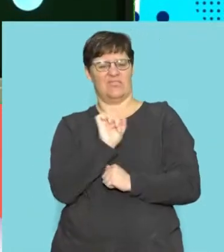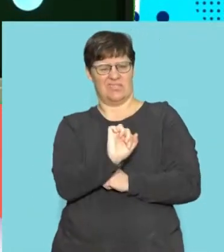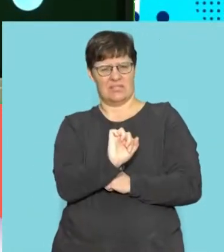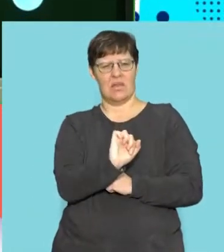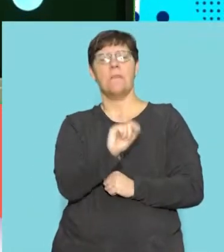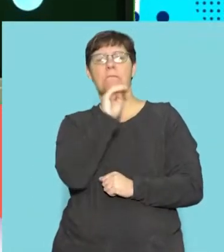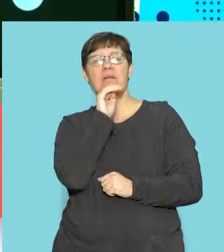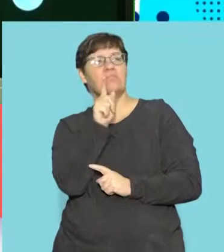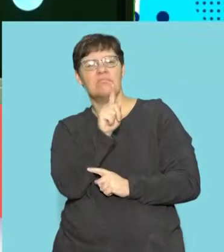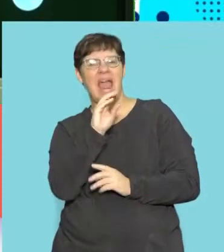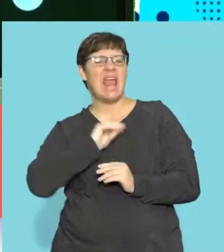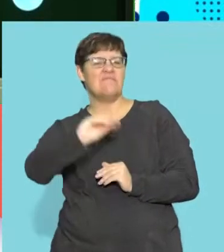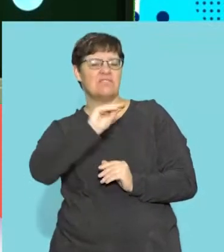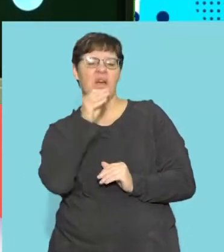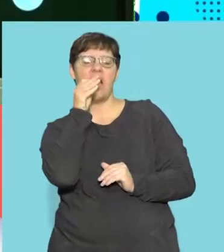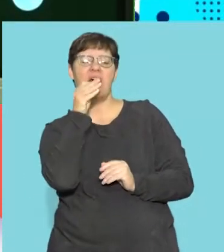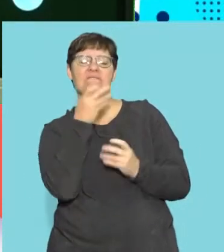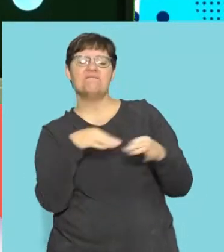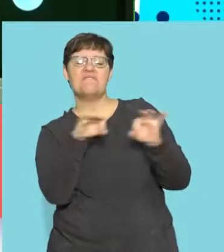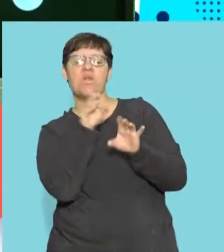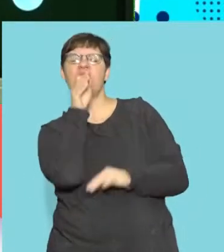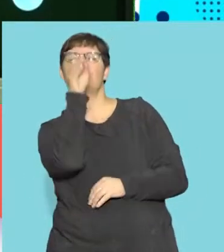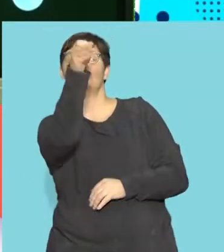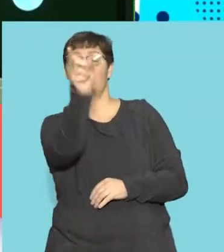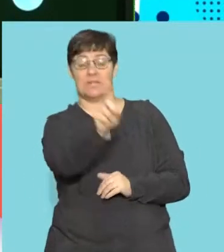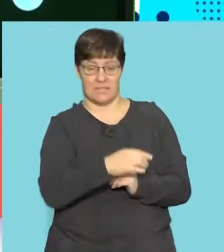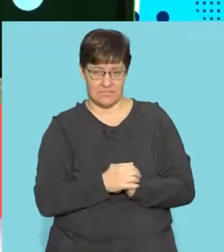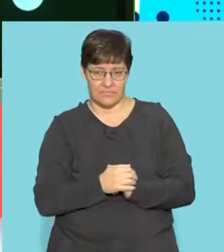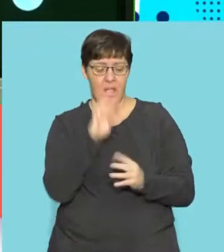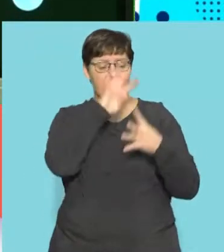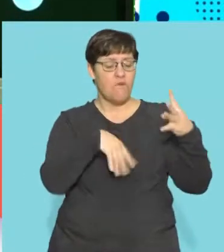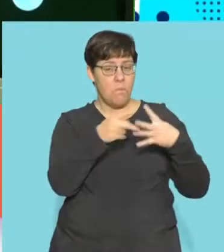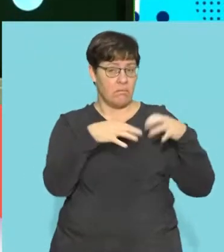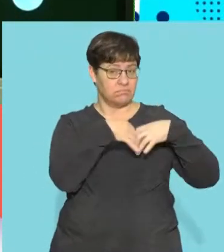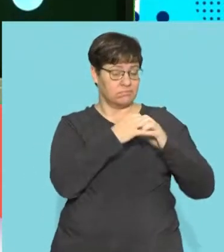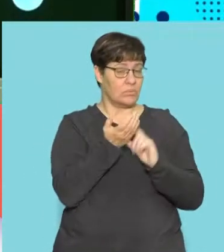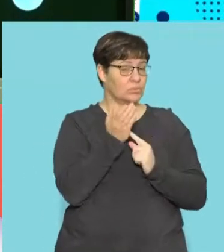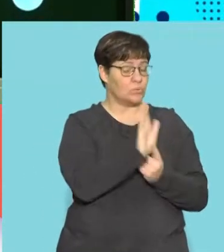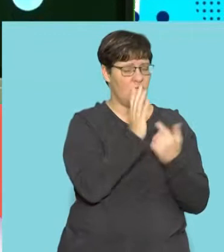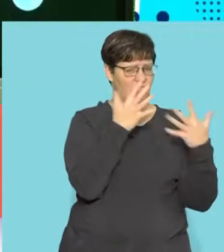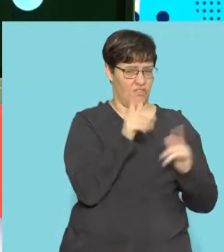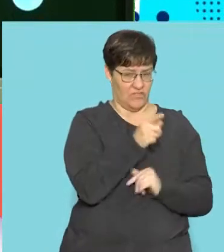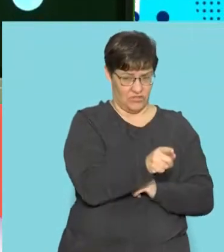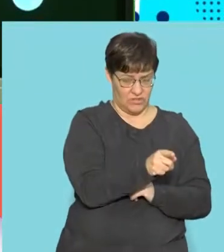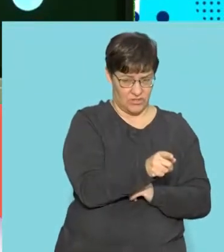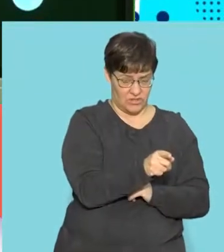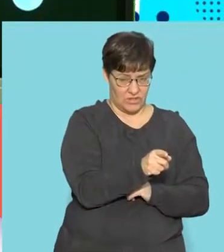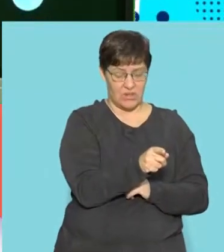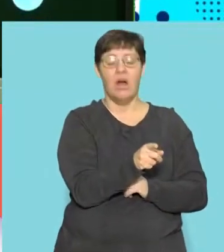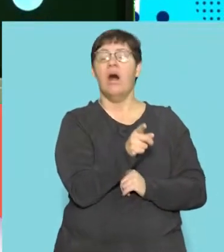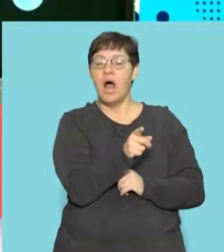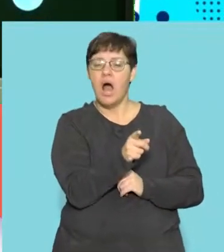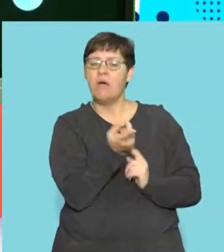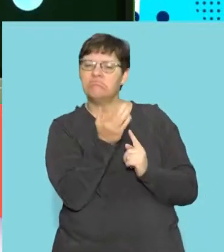I showed you the formula just before we went to the ad break of what exactly it shows us and how